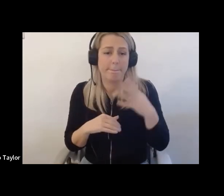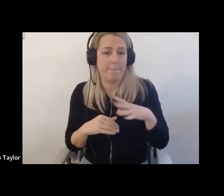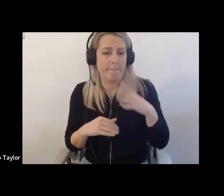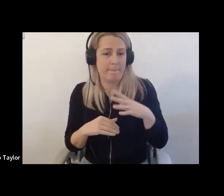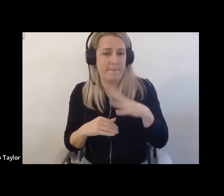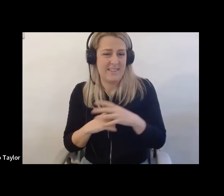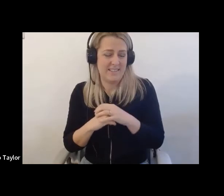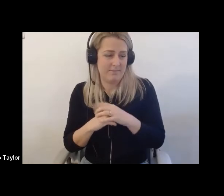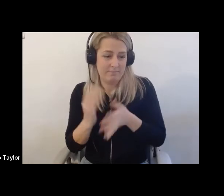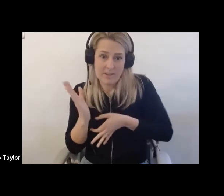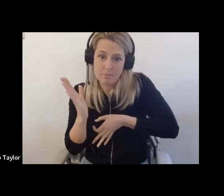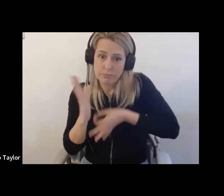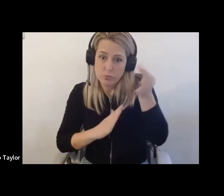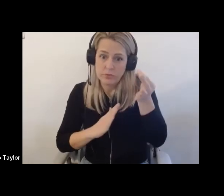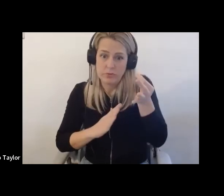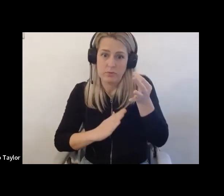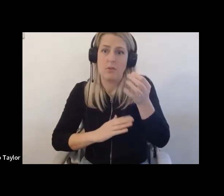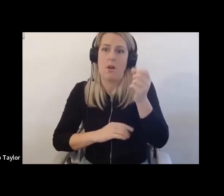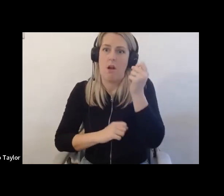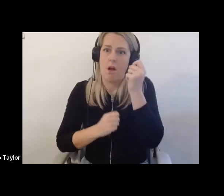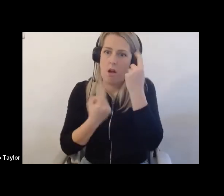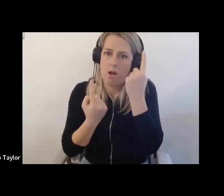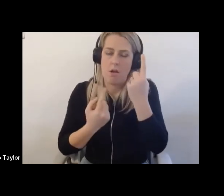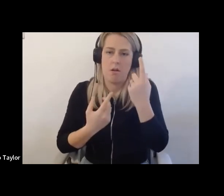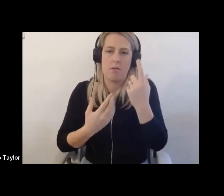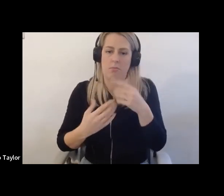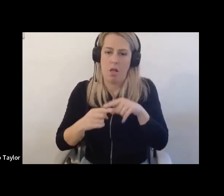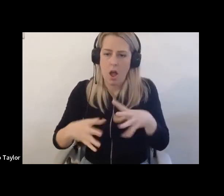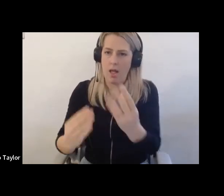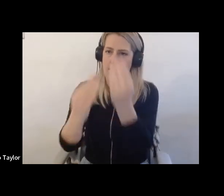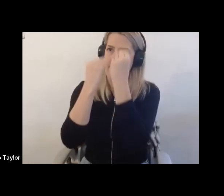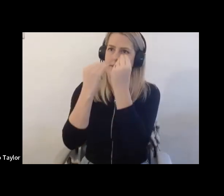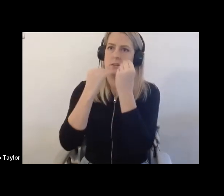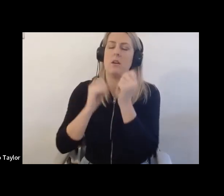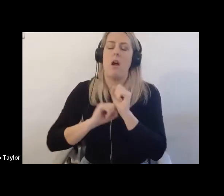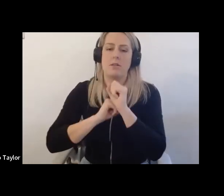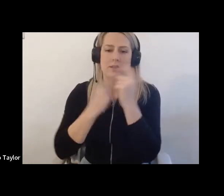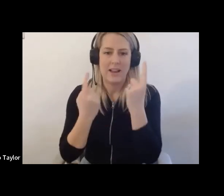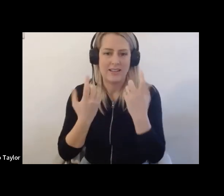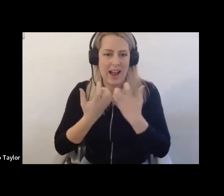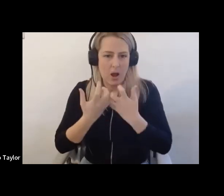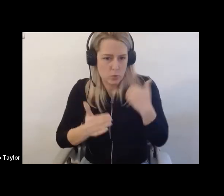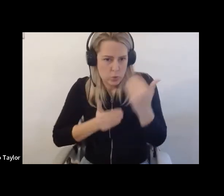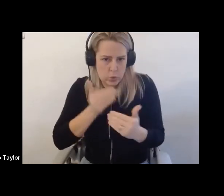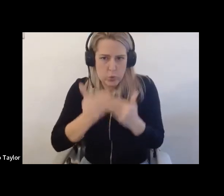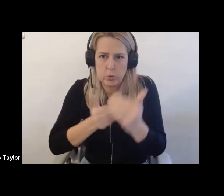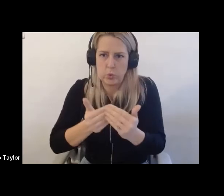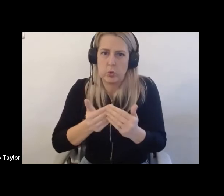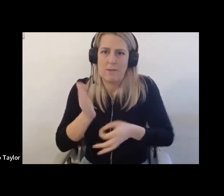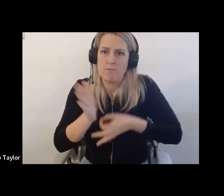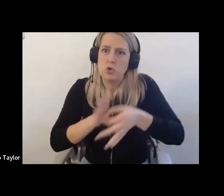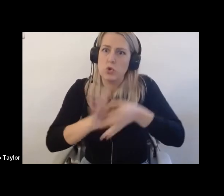our investments and programming going forward. And so let me provide you with a sneak preview of our